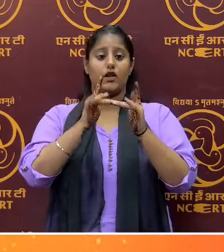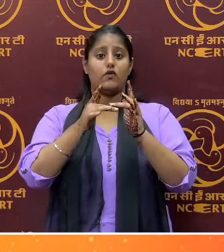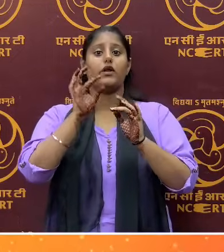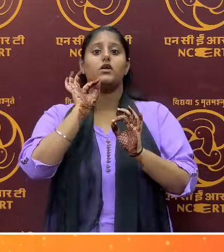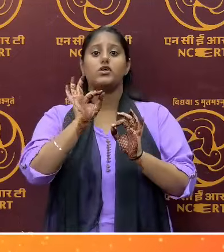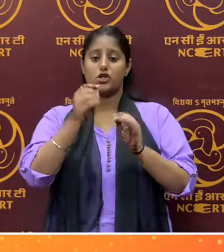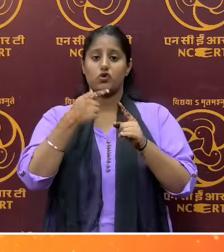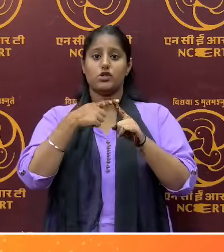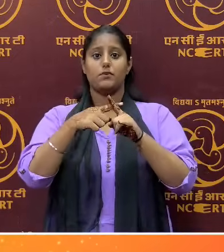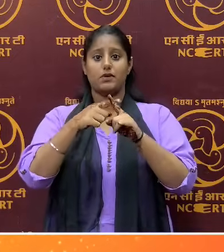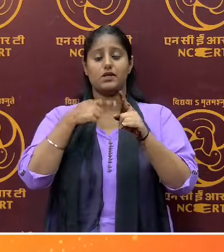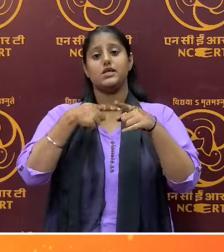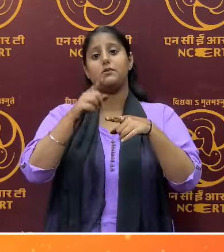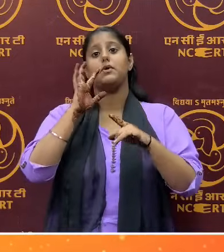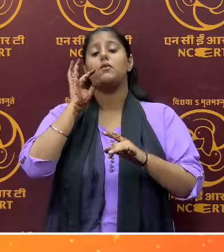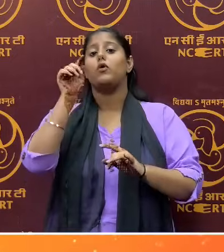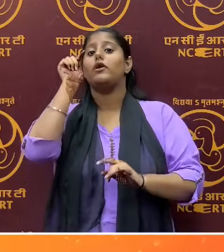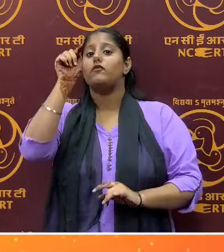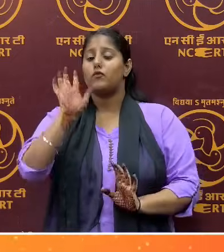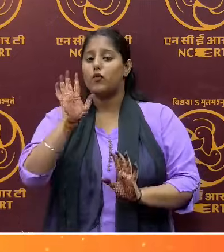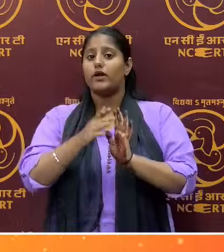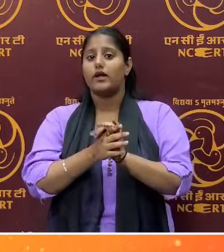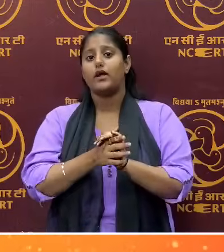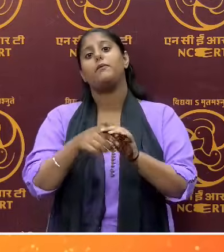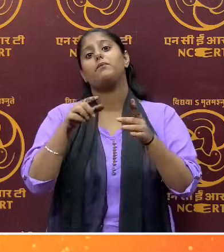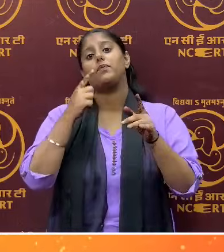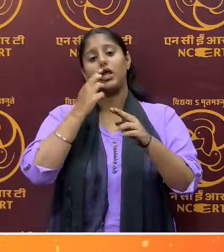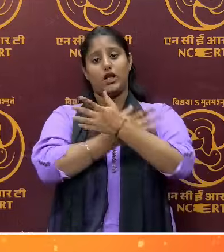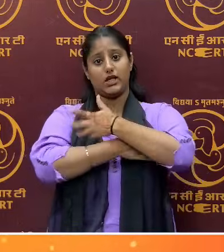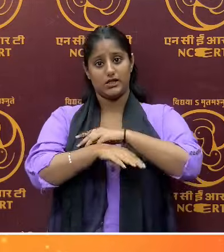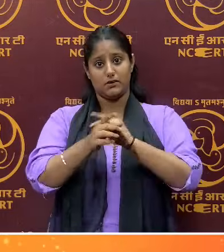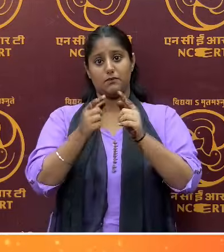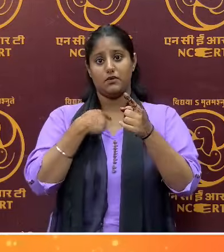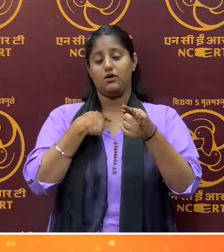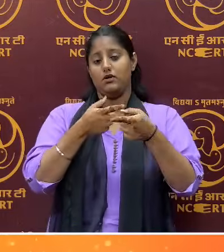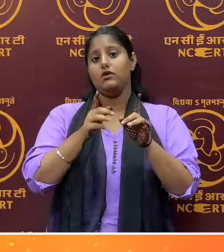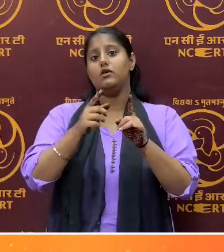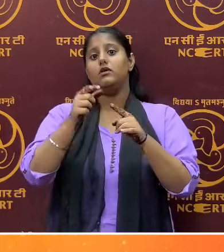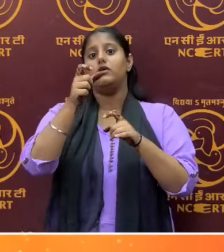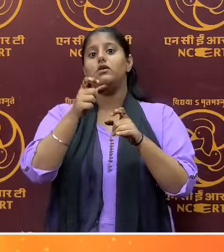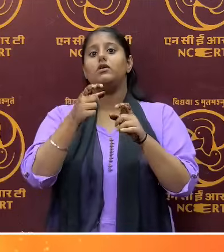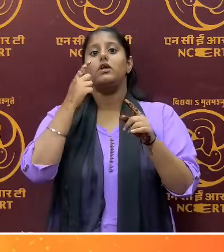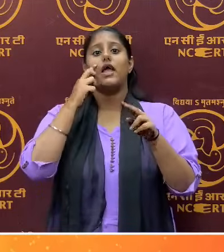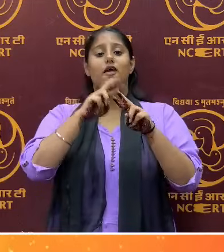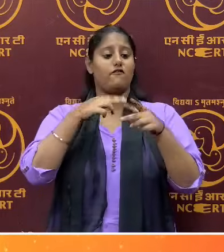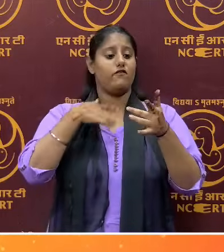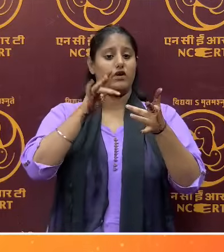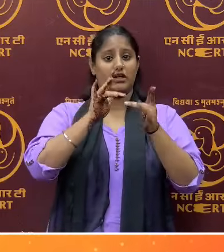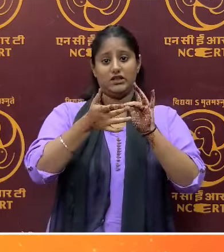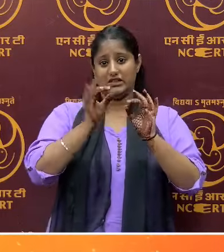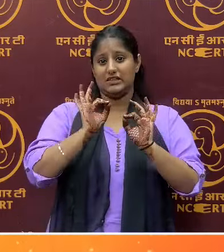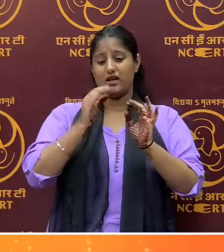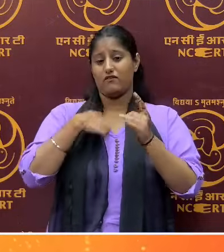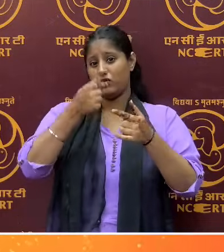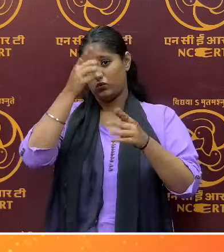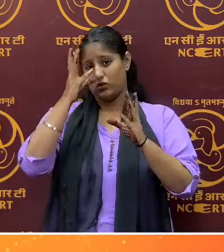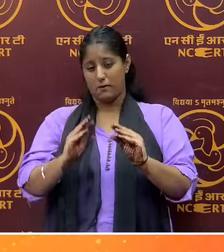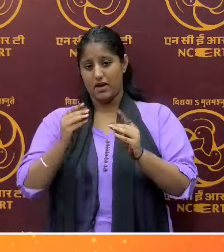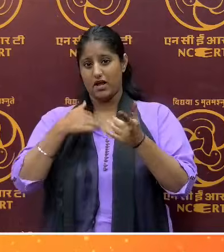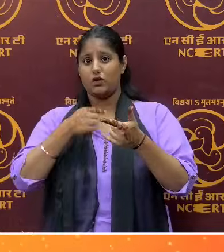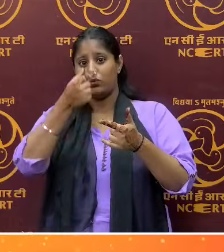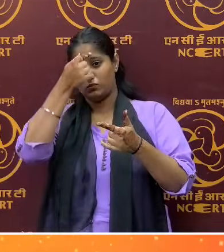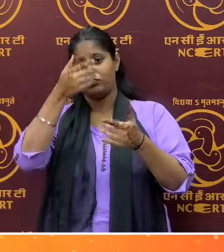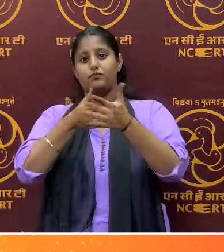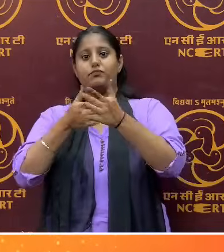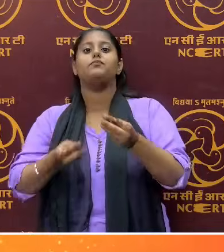the app, because most of the features are disabled or do not appear because the internet connectivity is really low at your end. So make sure that